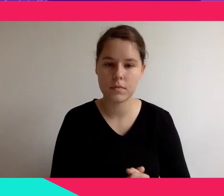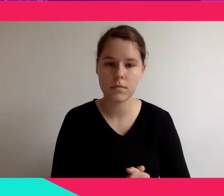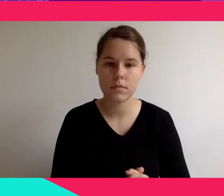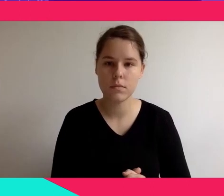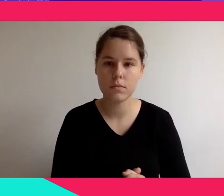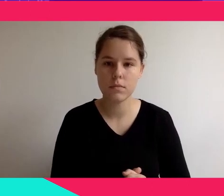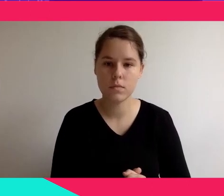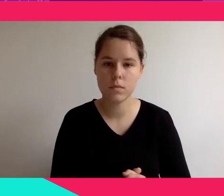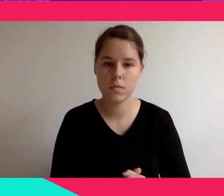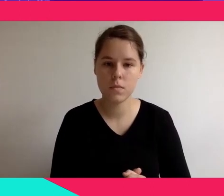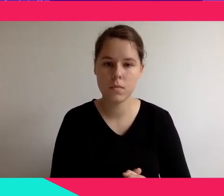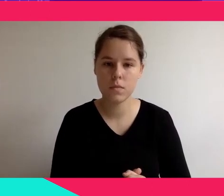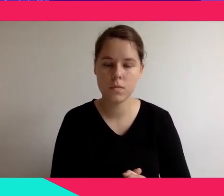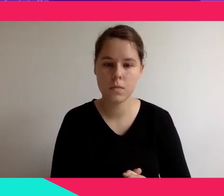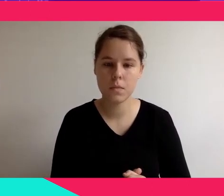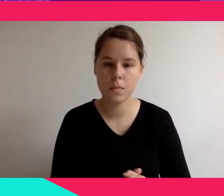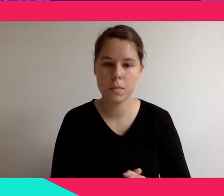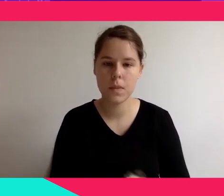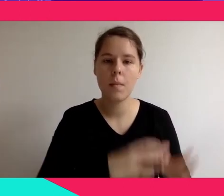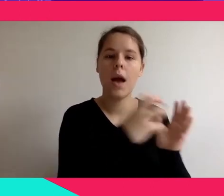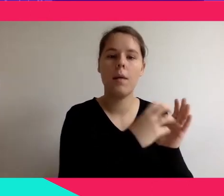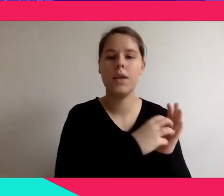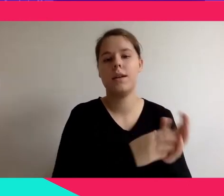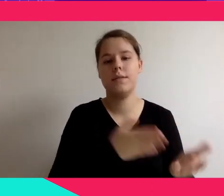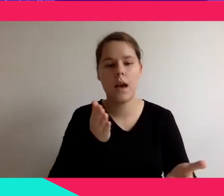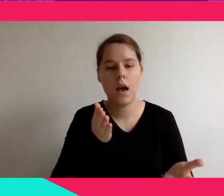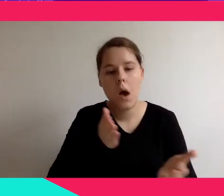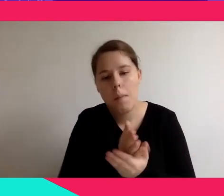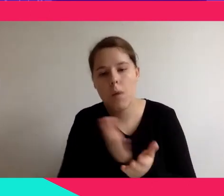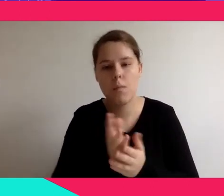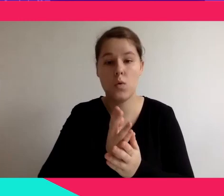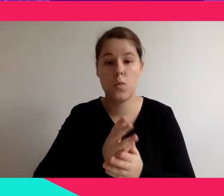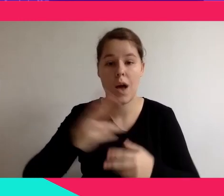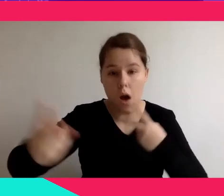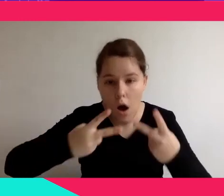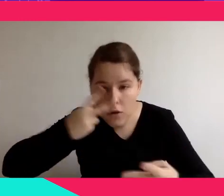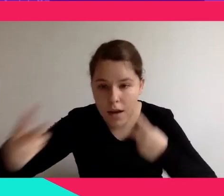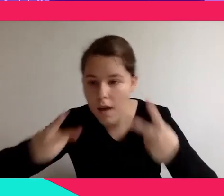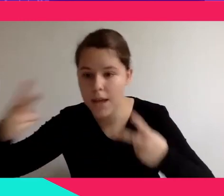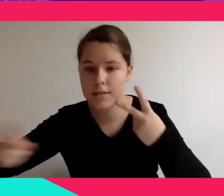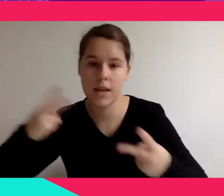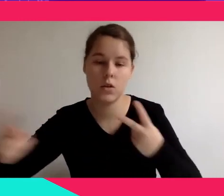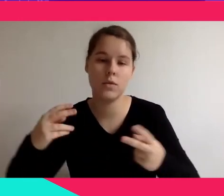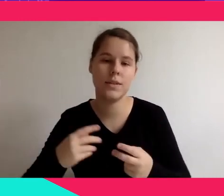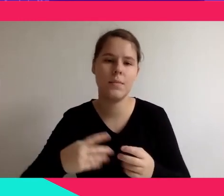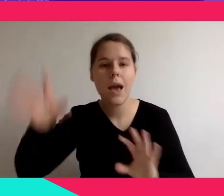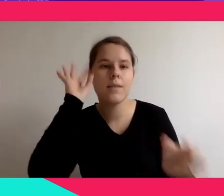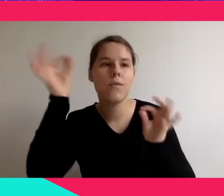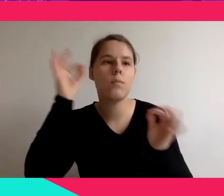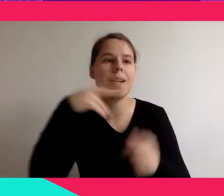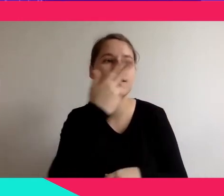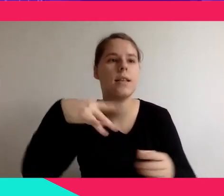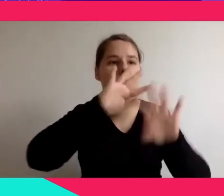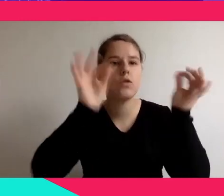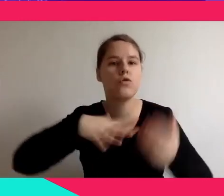more knowledge about the artworks and have a dialogue with museum staff and each other. So